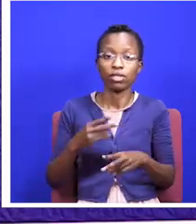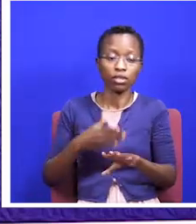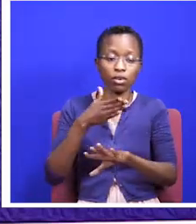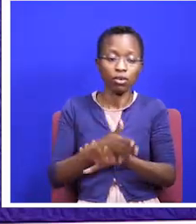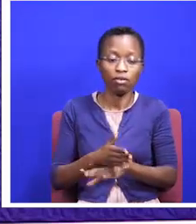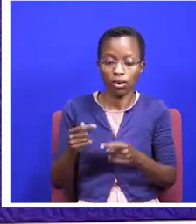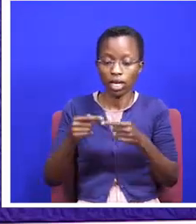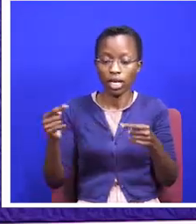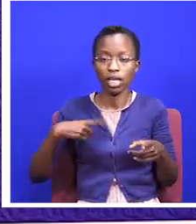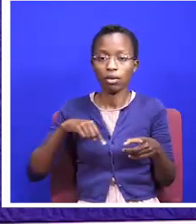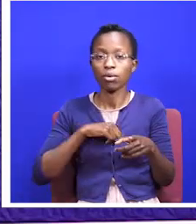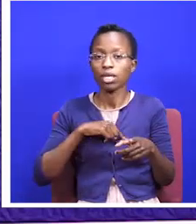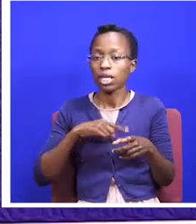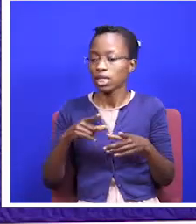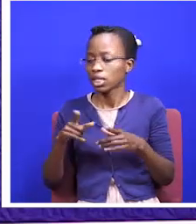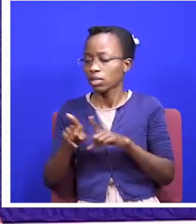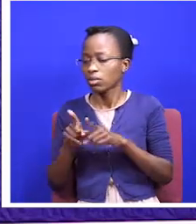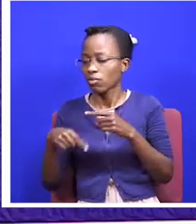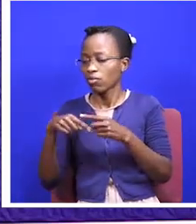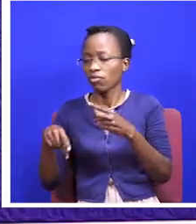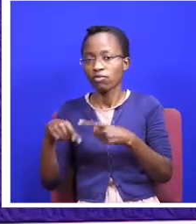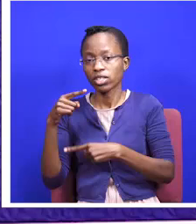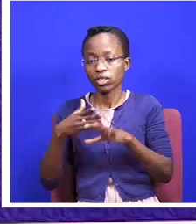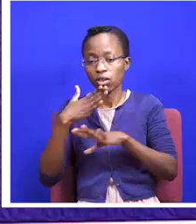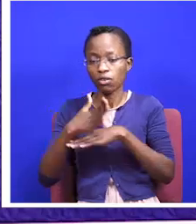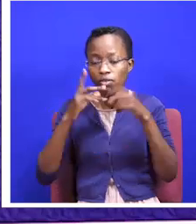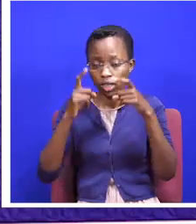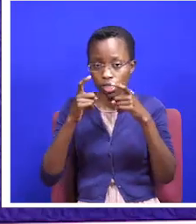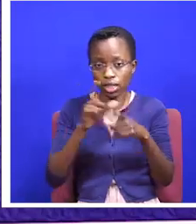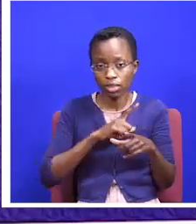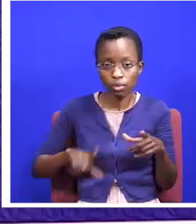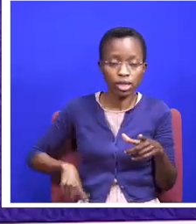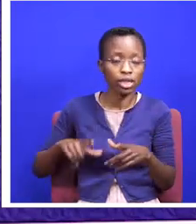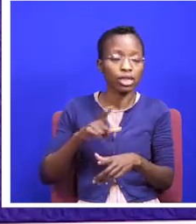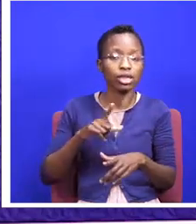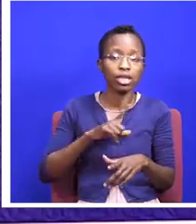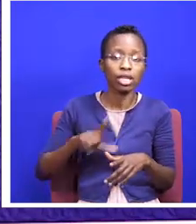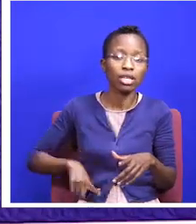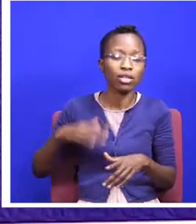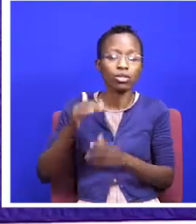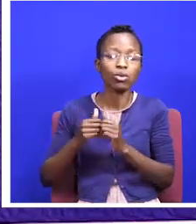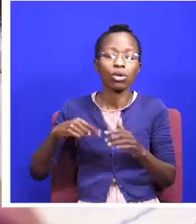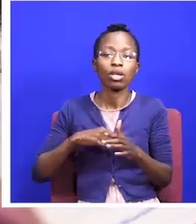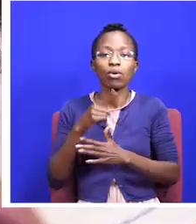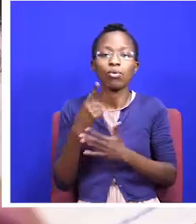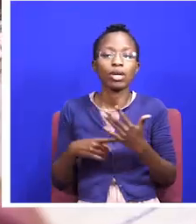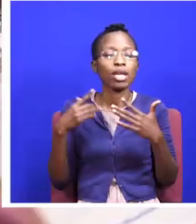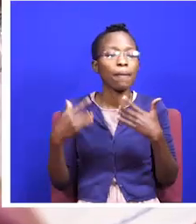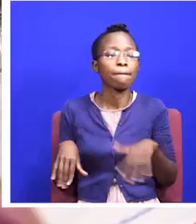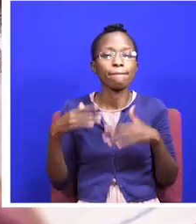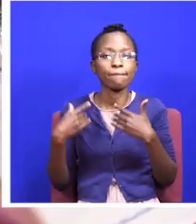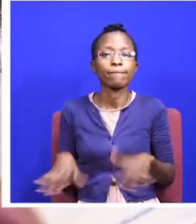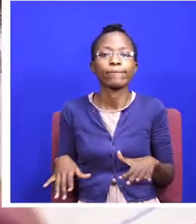victory over our enemies and sin, and He is always, always with us. What a